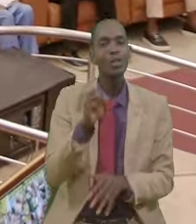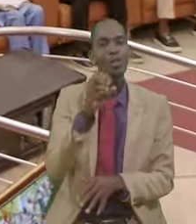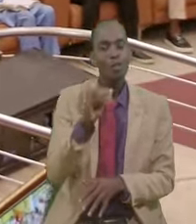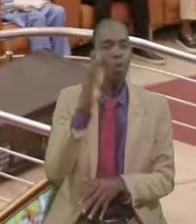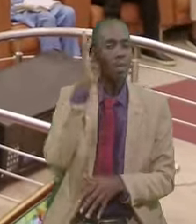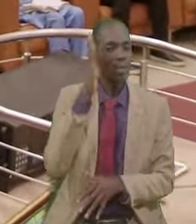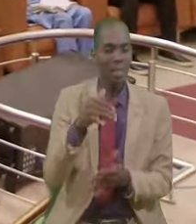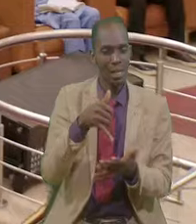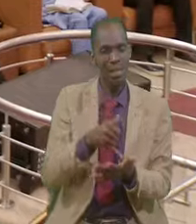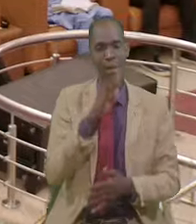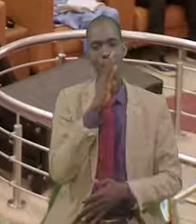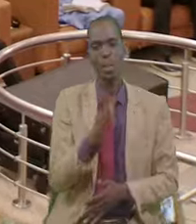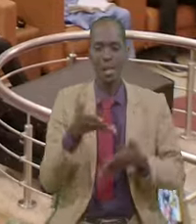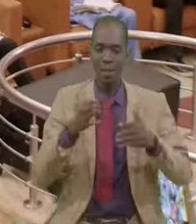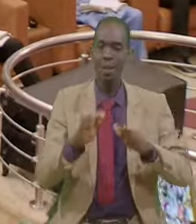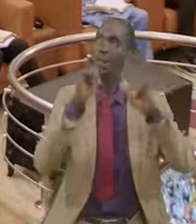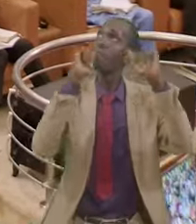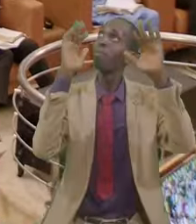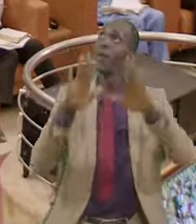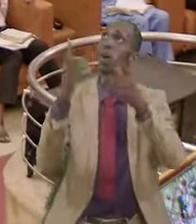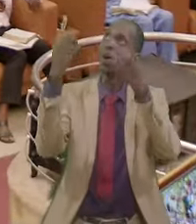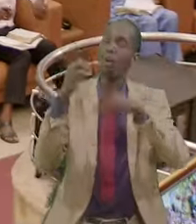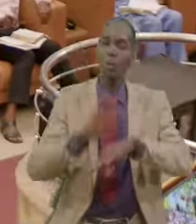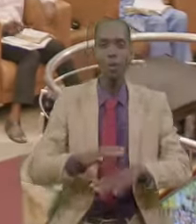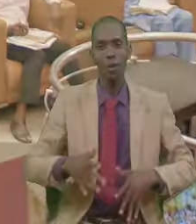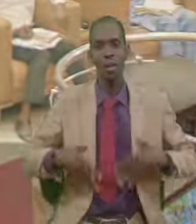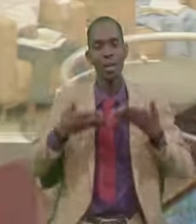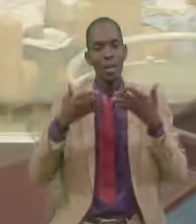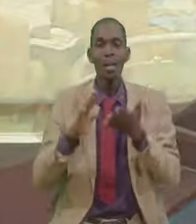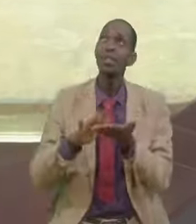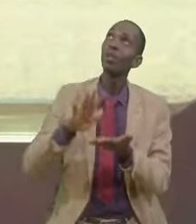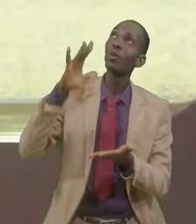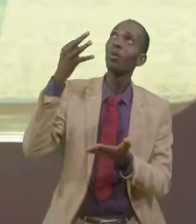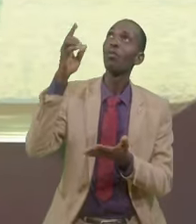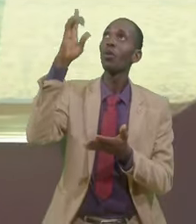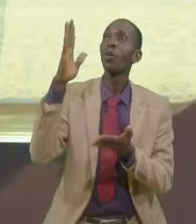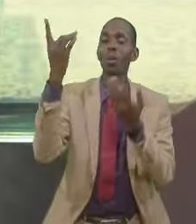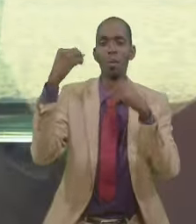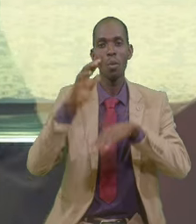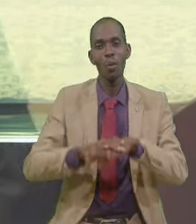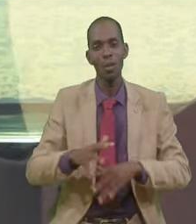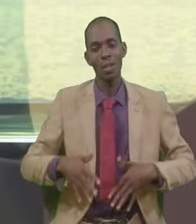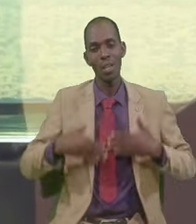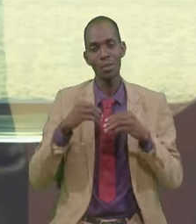be. Let the blessing come upon your life. Let the glory come upon your life.